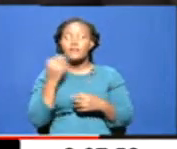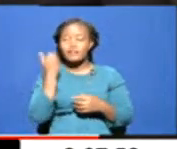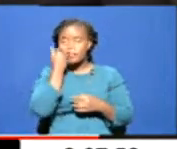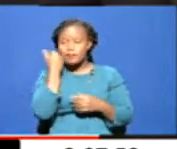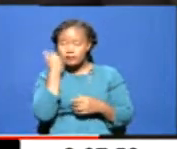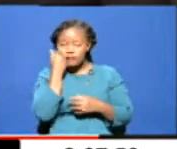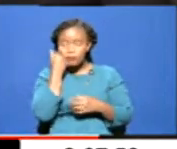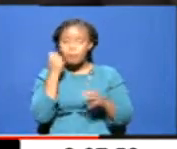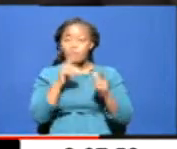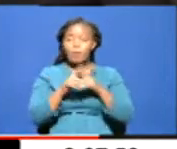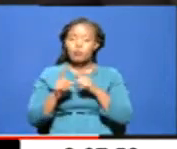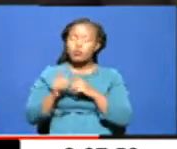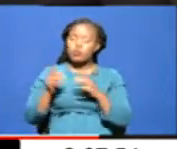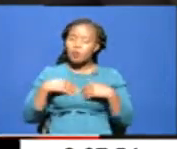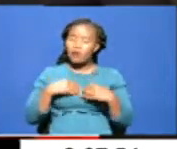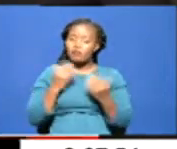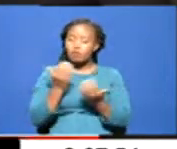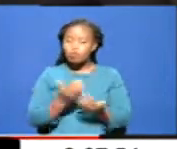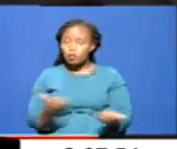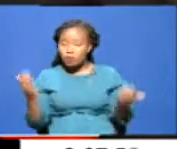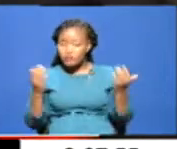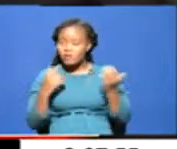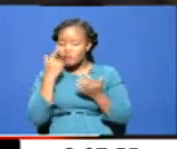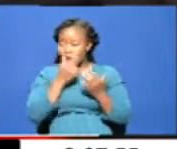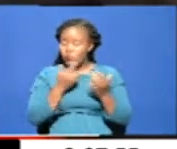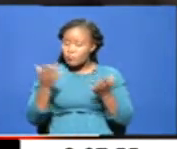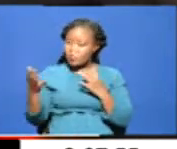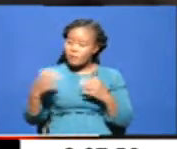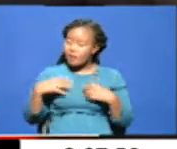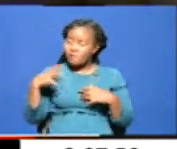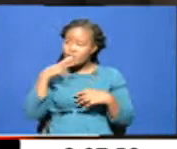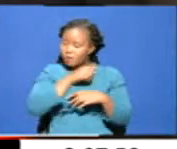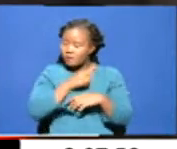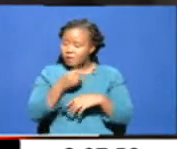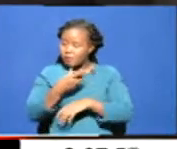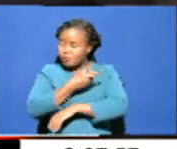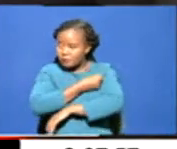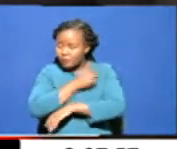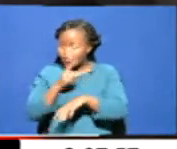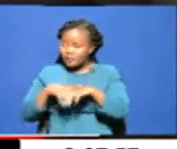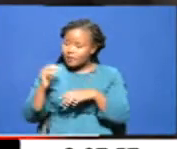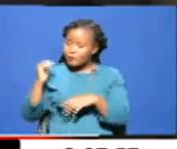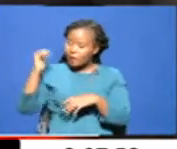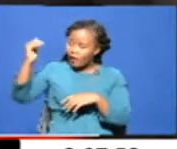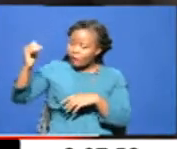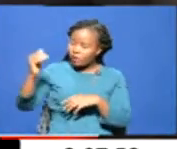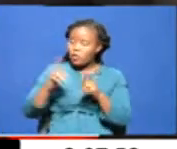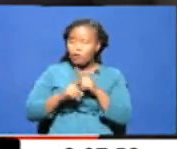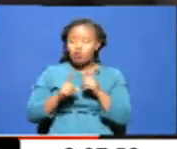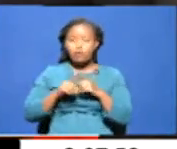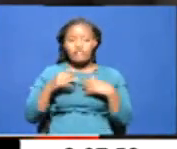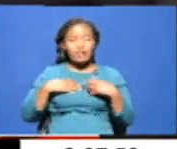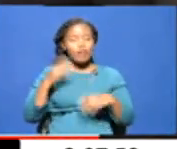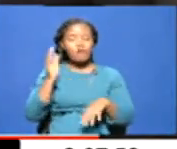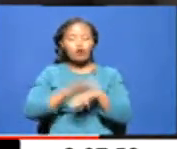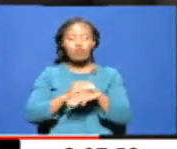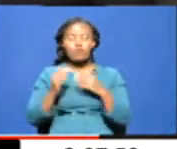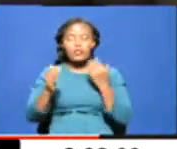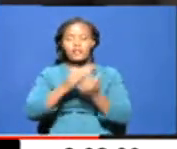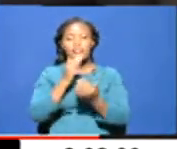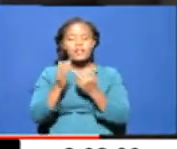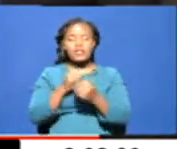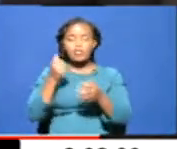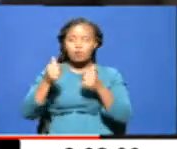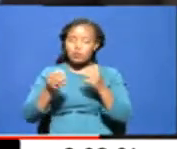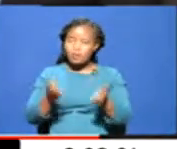get children who may be diabetic and who may be misdiagnosed, as well as adults, and then to ensure that they get the proper care that they so very much need.